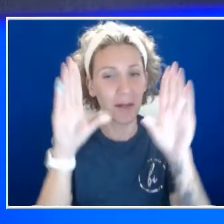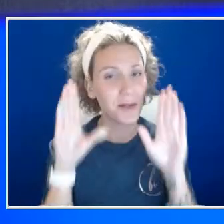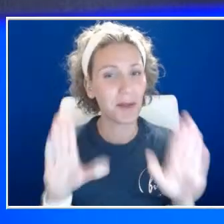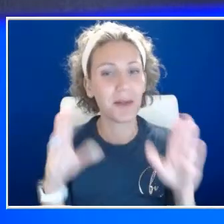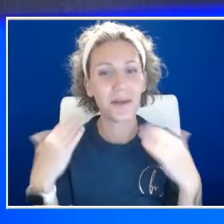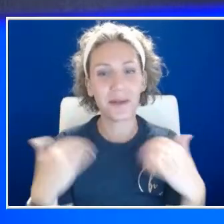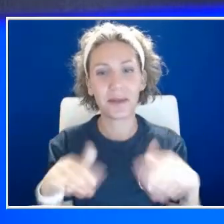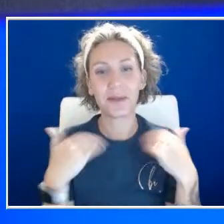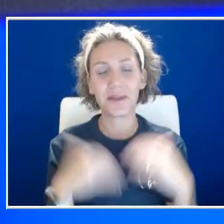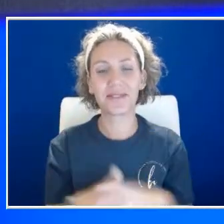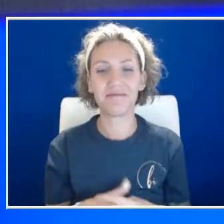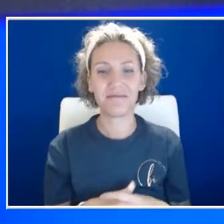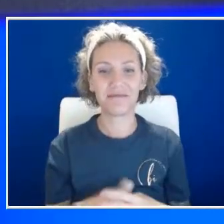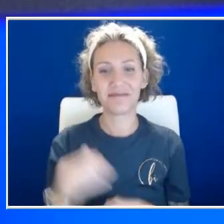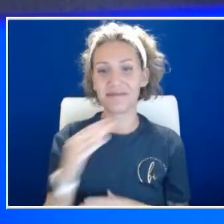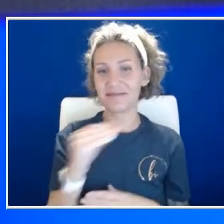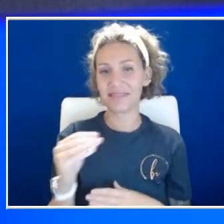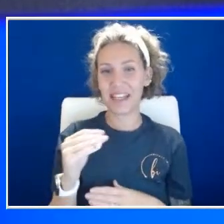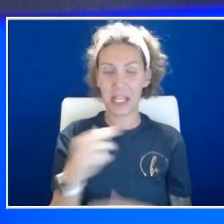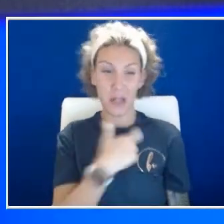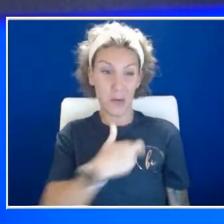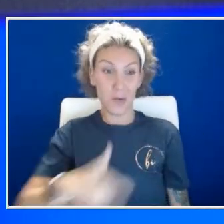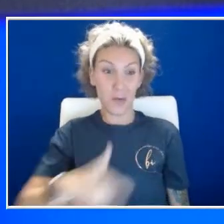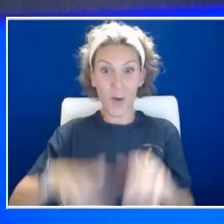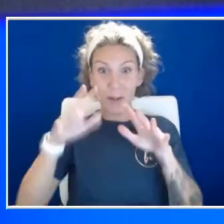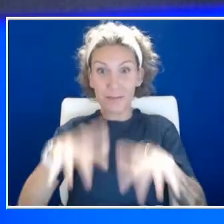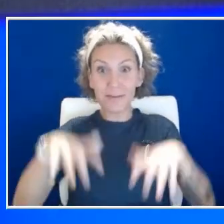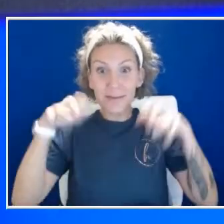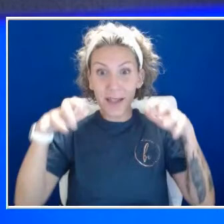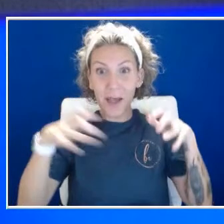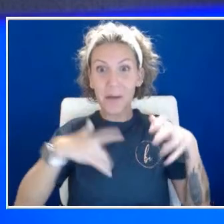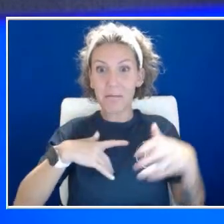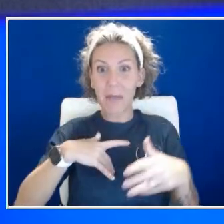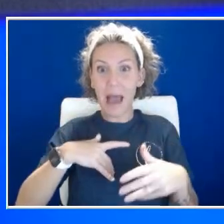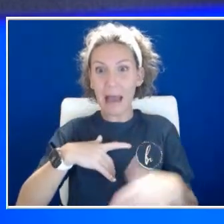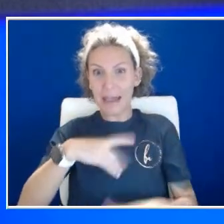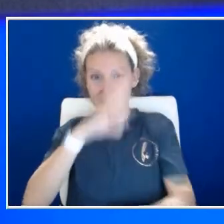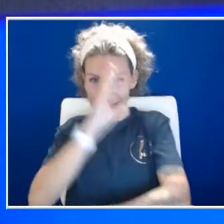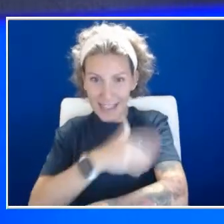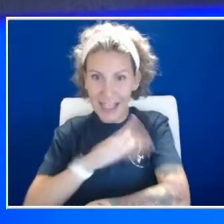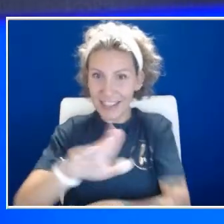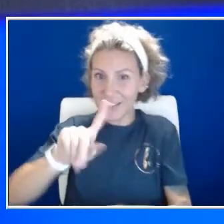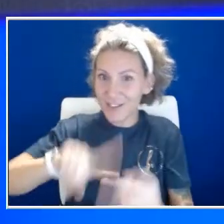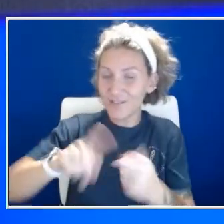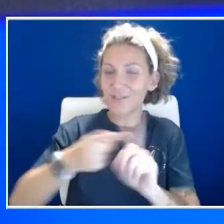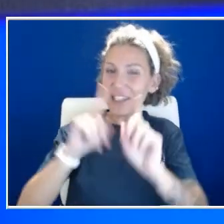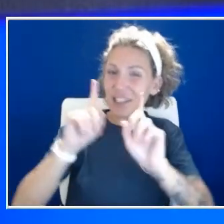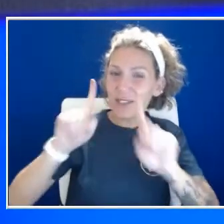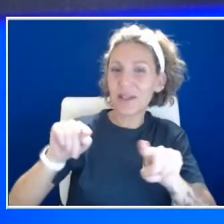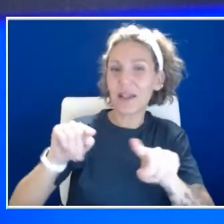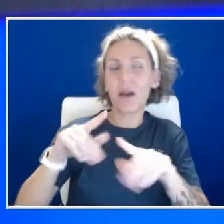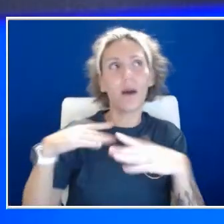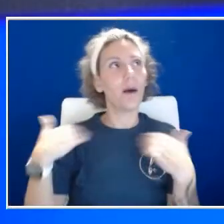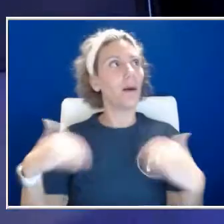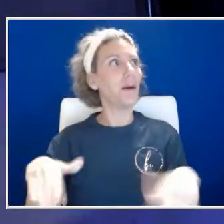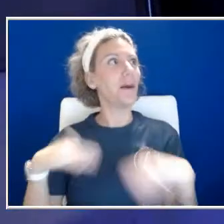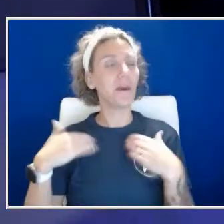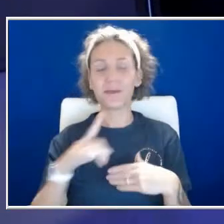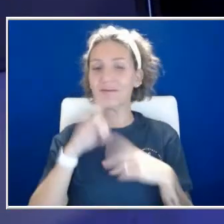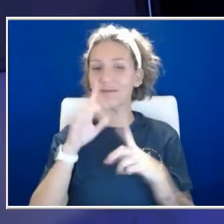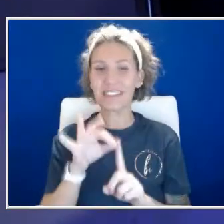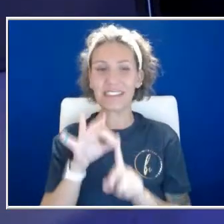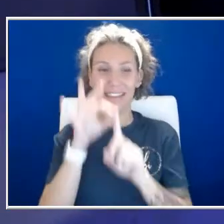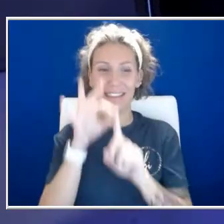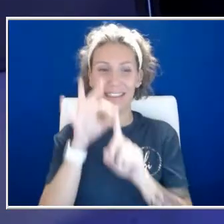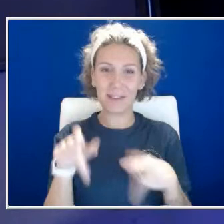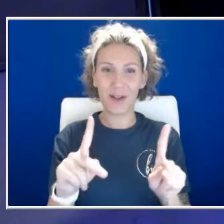just to be in Royal Stadium, and my son's friends went. And it was very, very special to me. A big full circle moment.